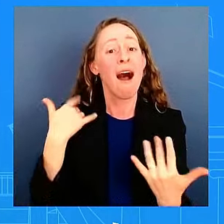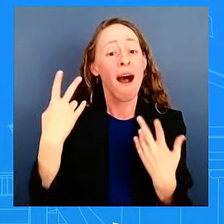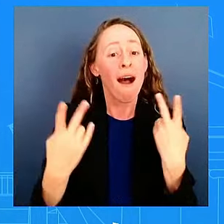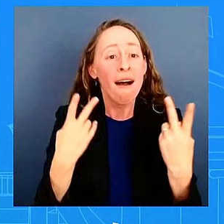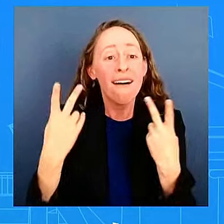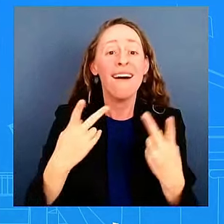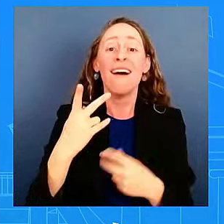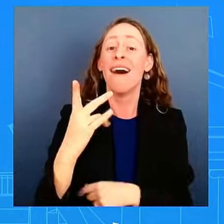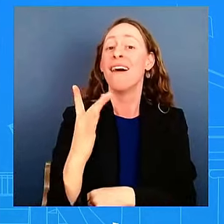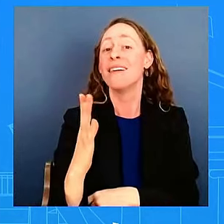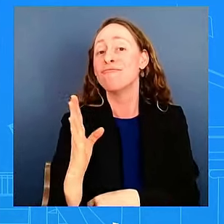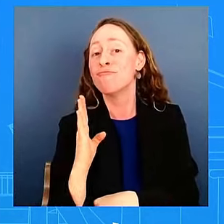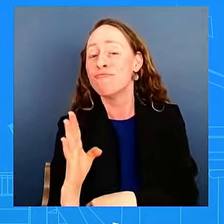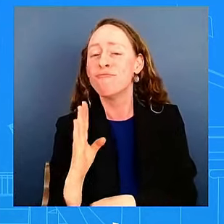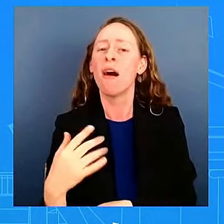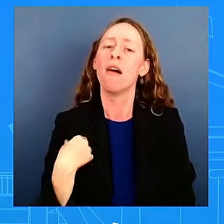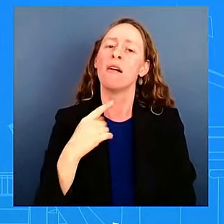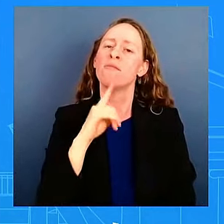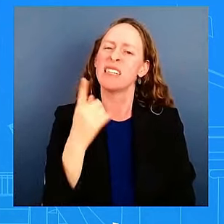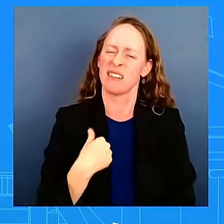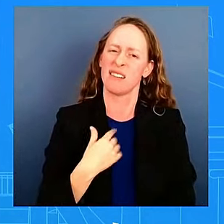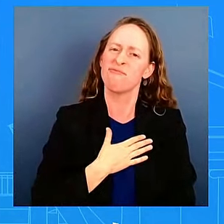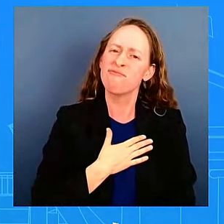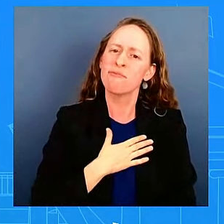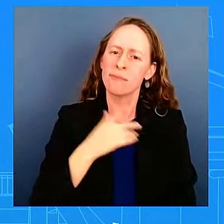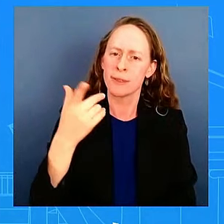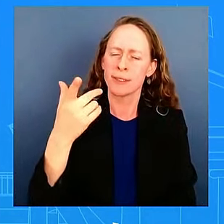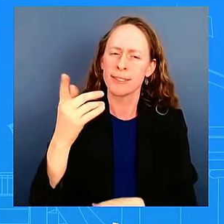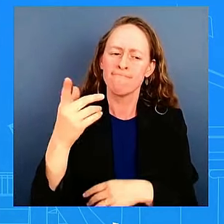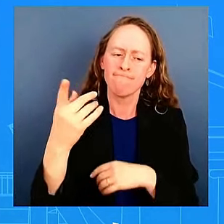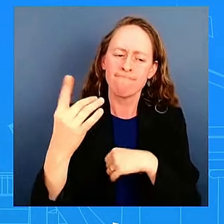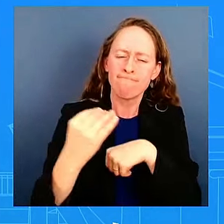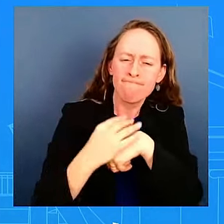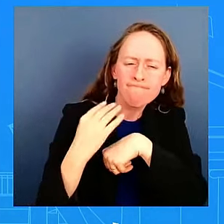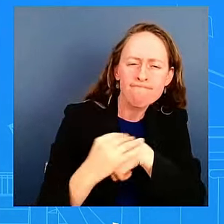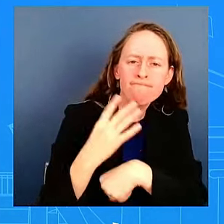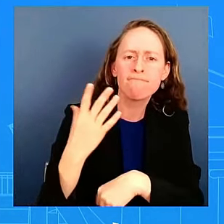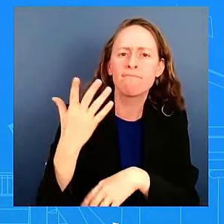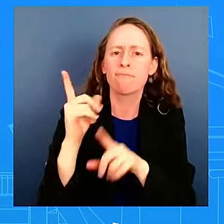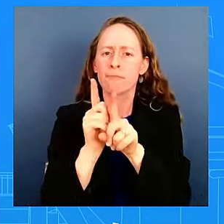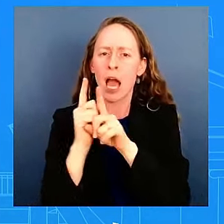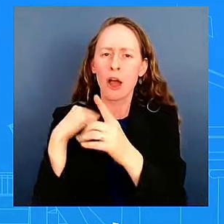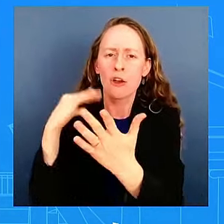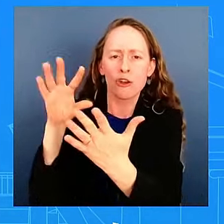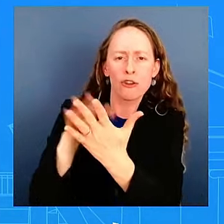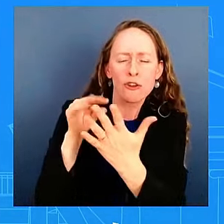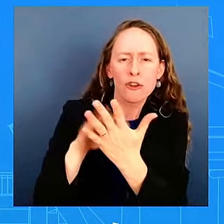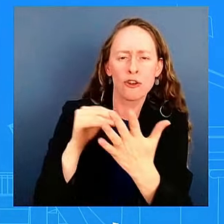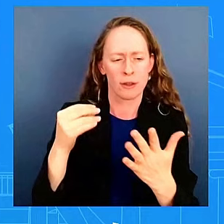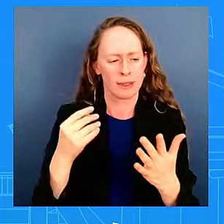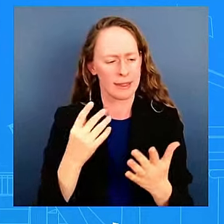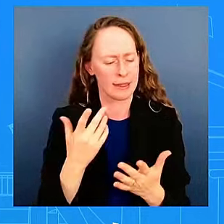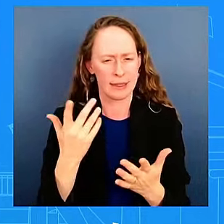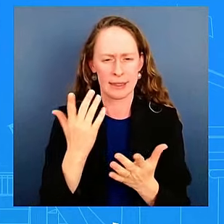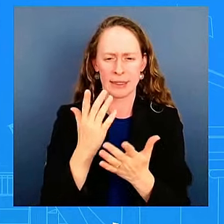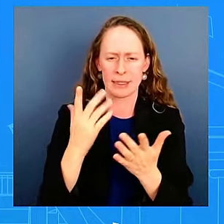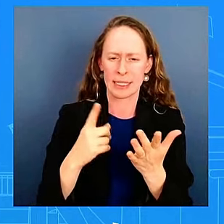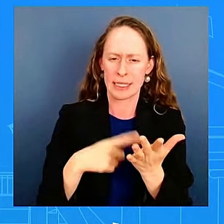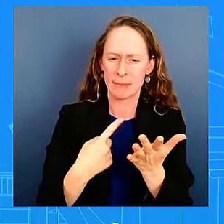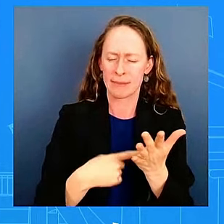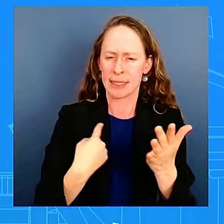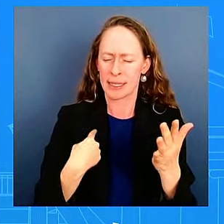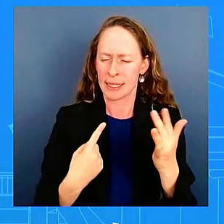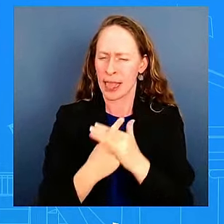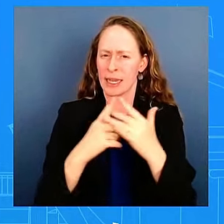guidance, your mentorship in tough times. And so thank you so much, Kelly. And we are also looking forward to